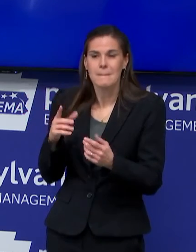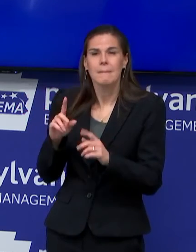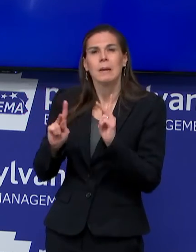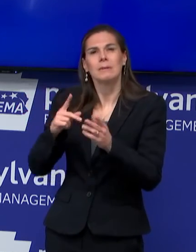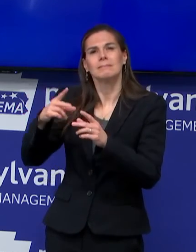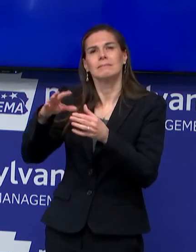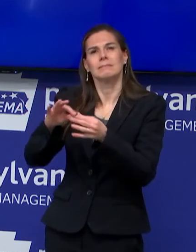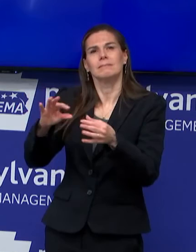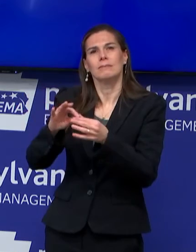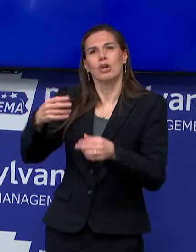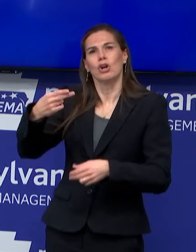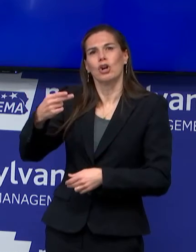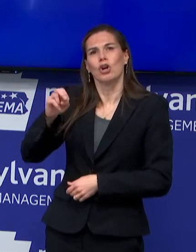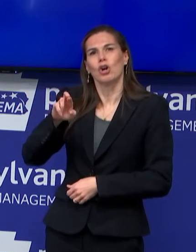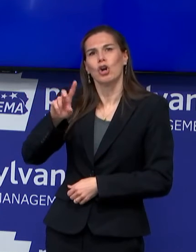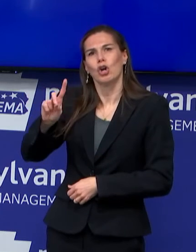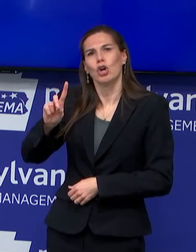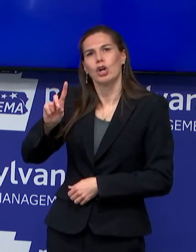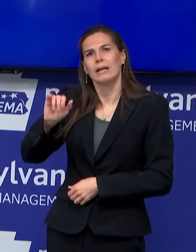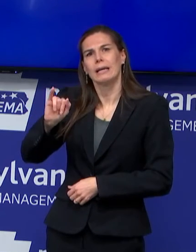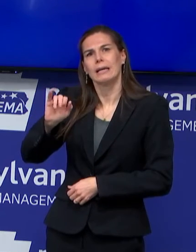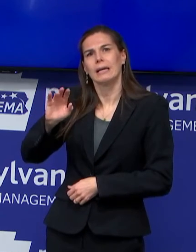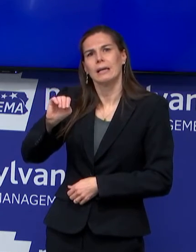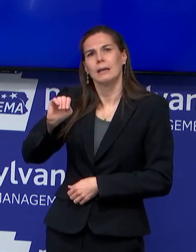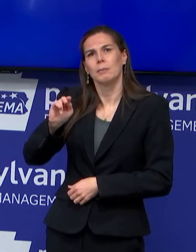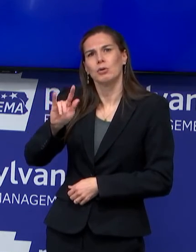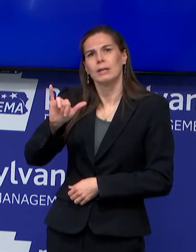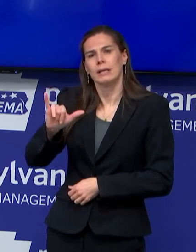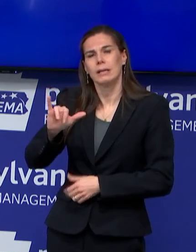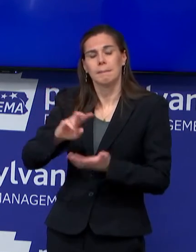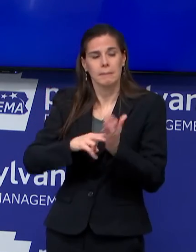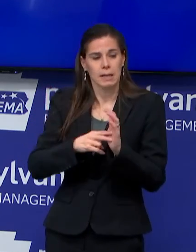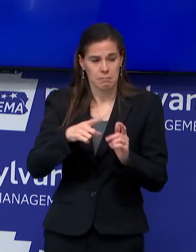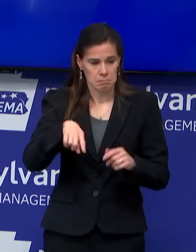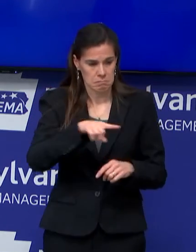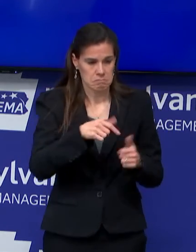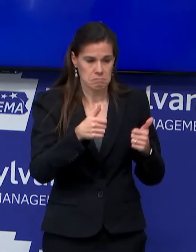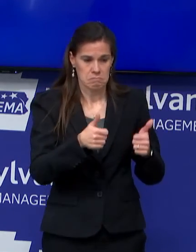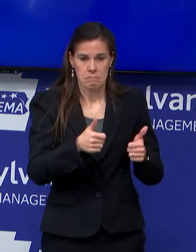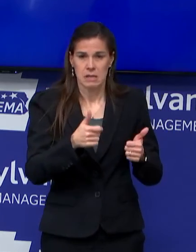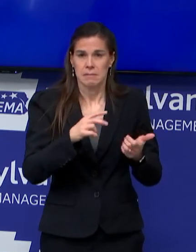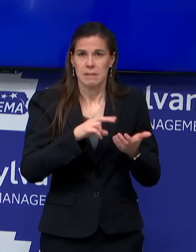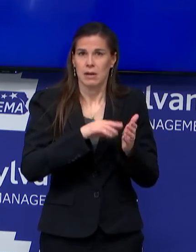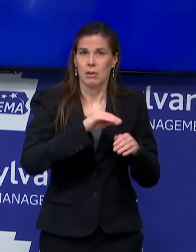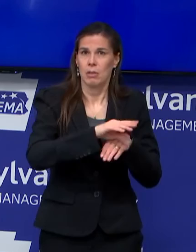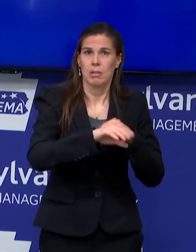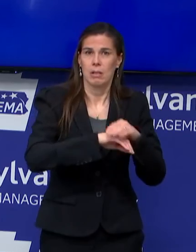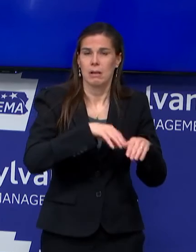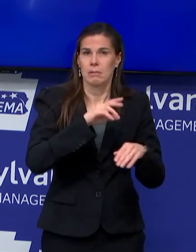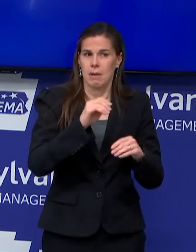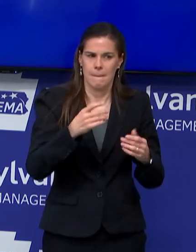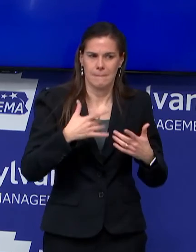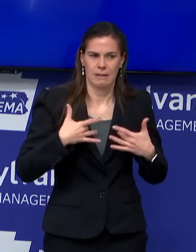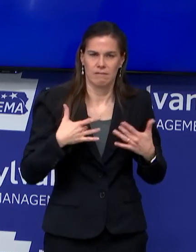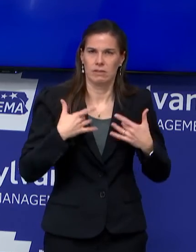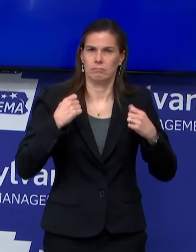immunity, if there's in a sense a timeline of where in a sense we could either see Pennsylvania start exhibiting that.